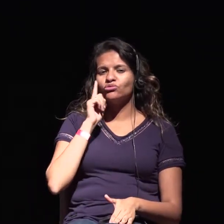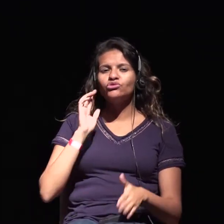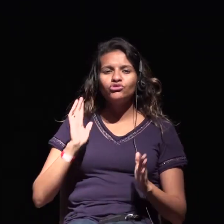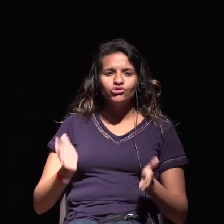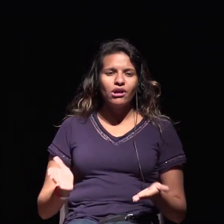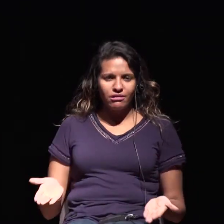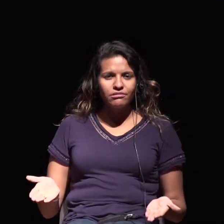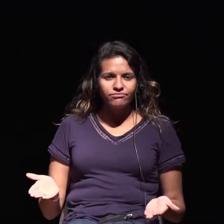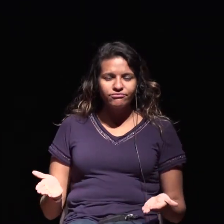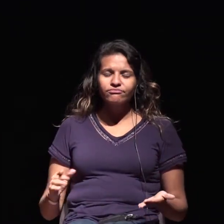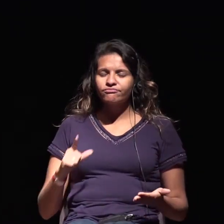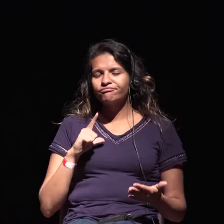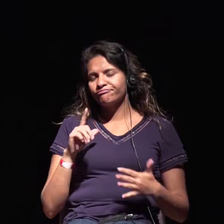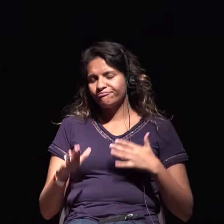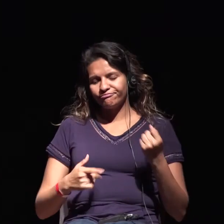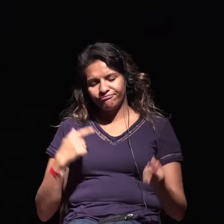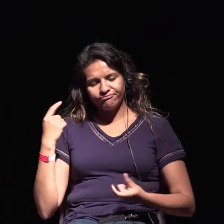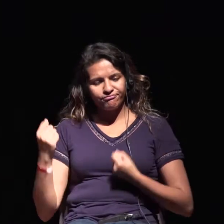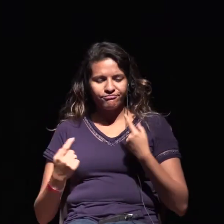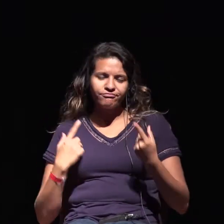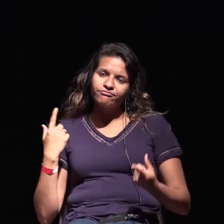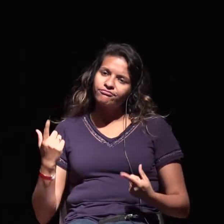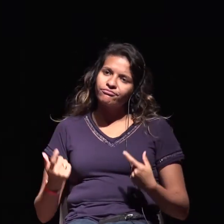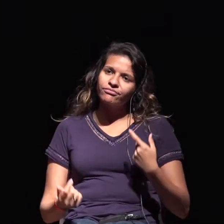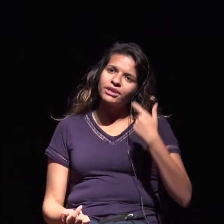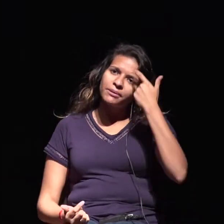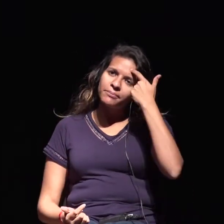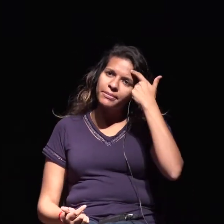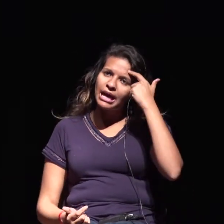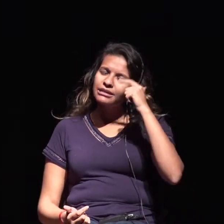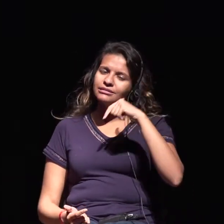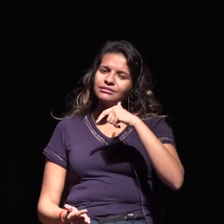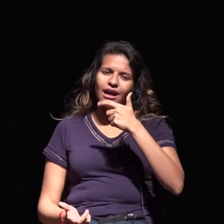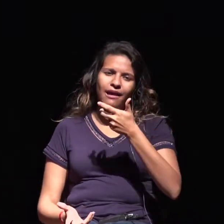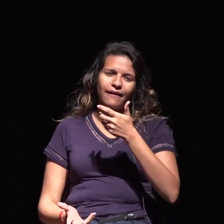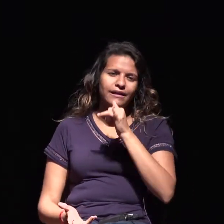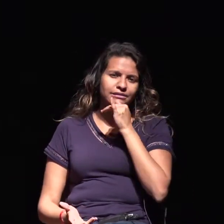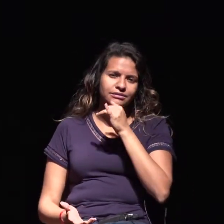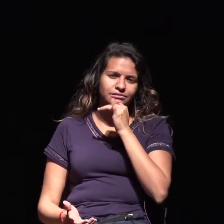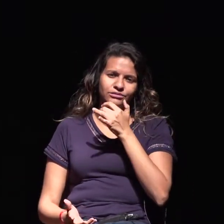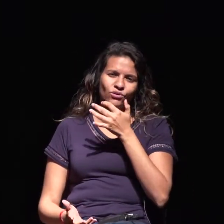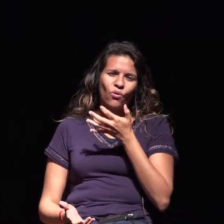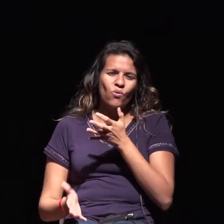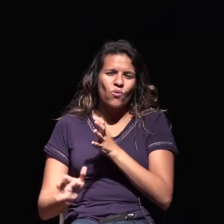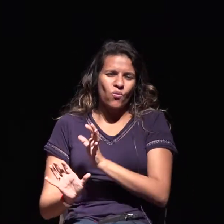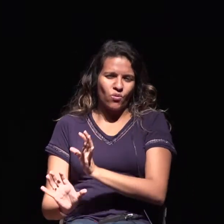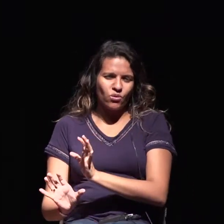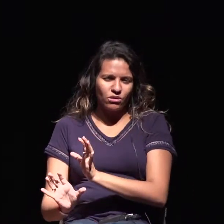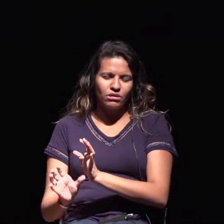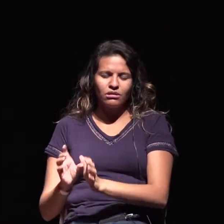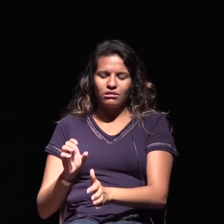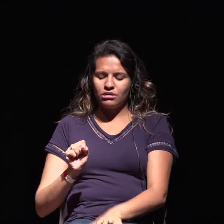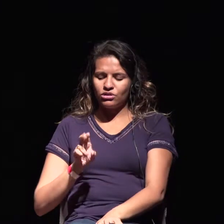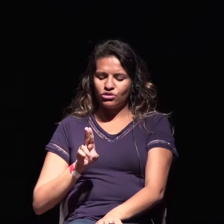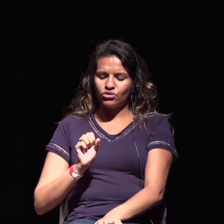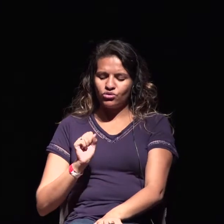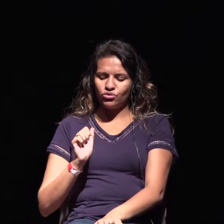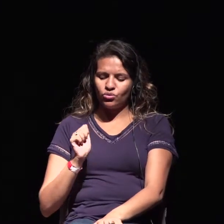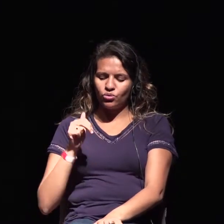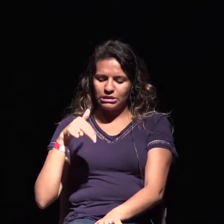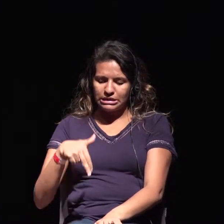refusal, Sontag's adversarial culture, the refusal of the conventions of skill and refinement of the